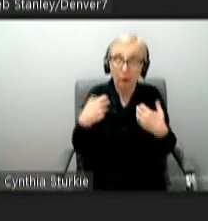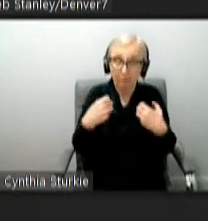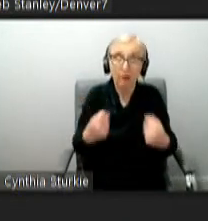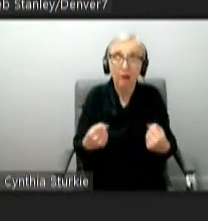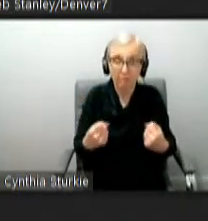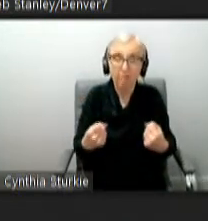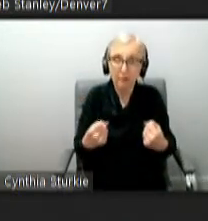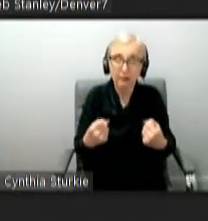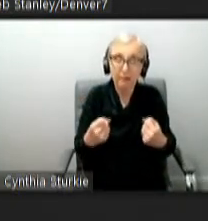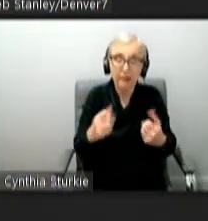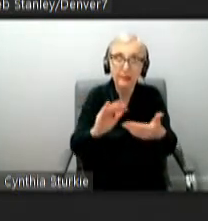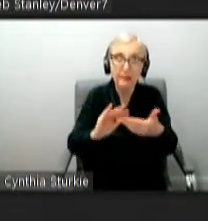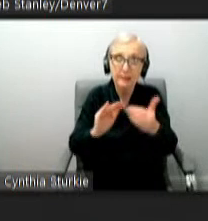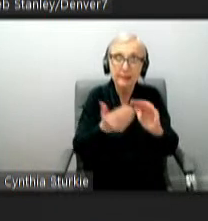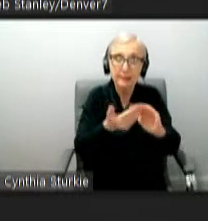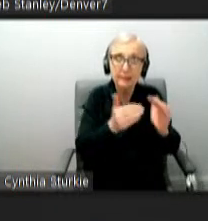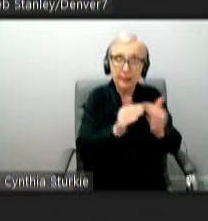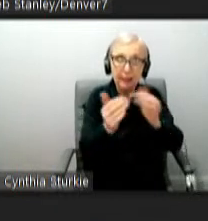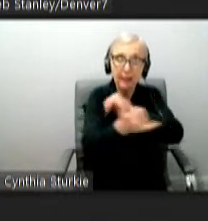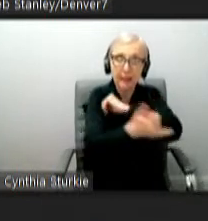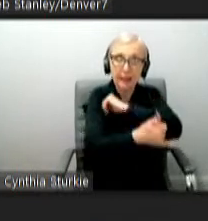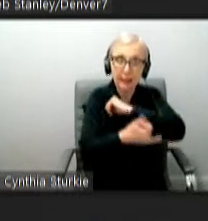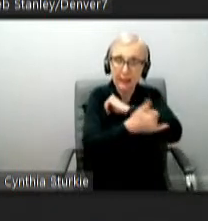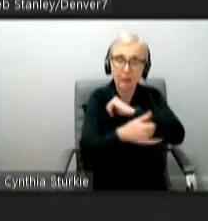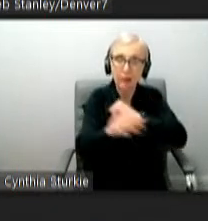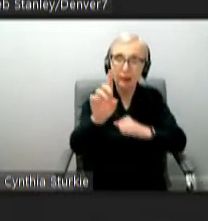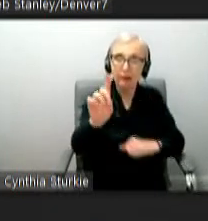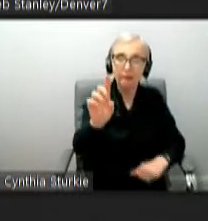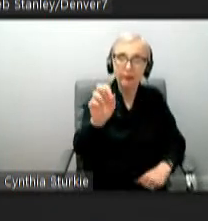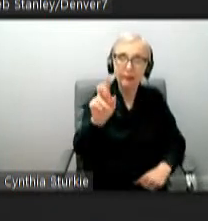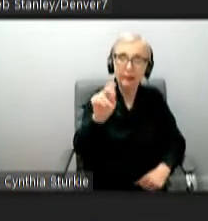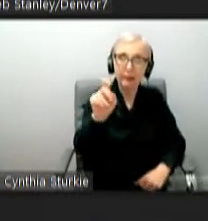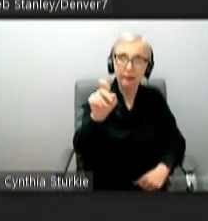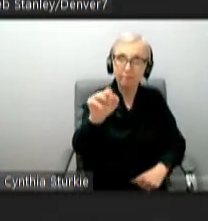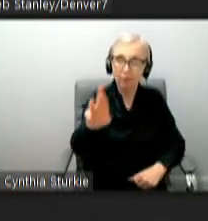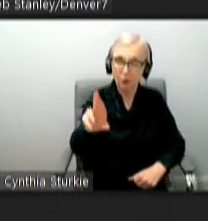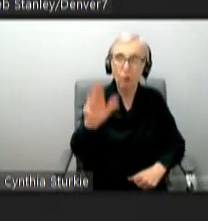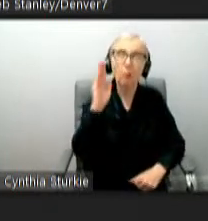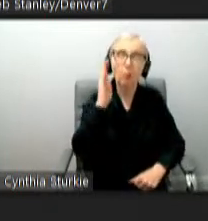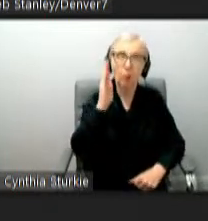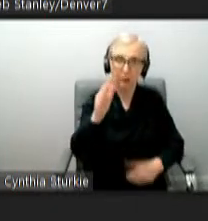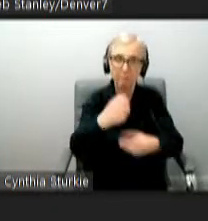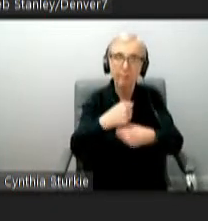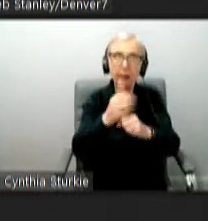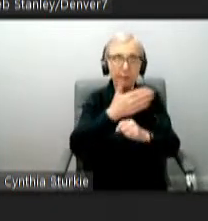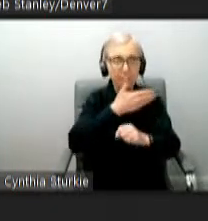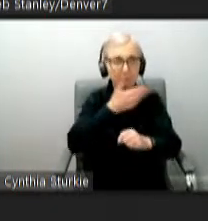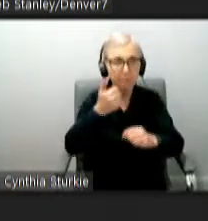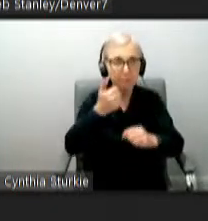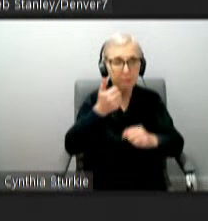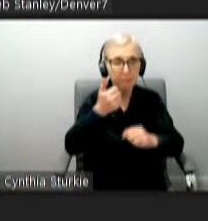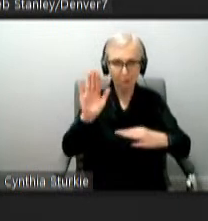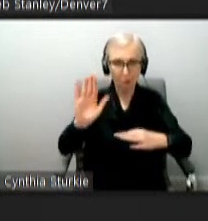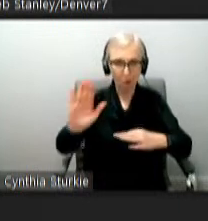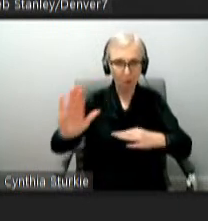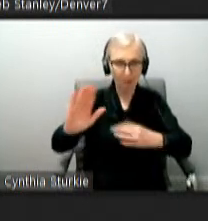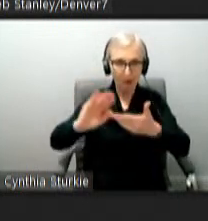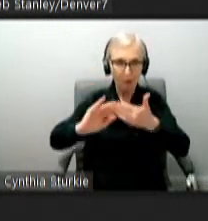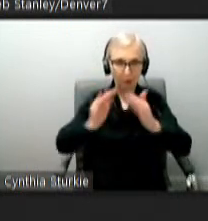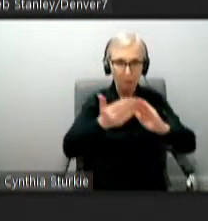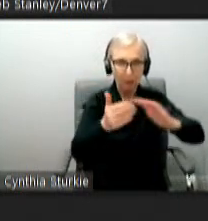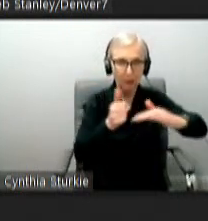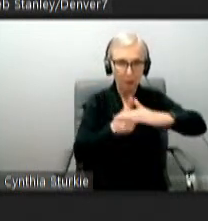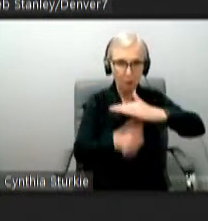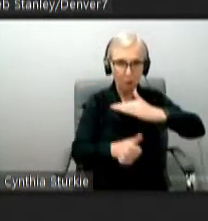city and county of Denver, their health department, to make the best decision for their community under the local control